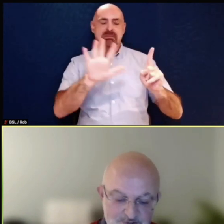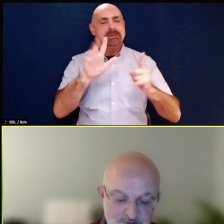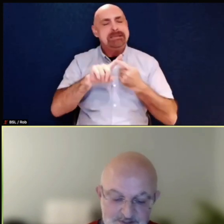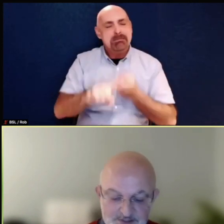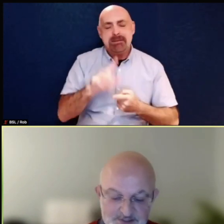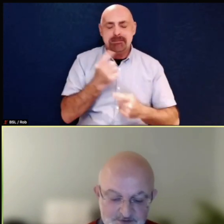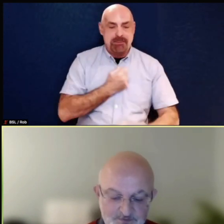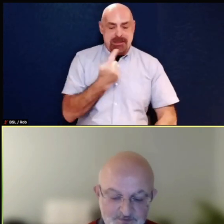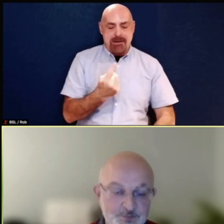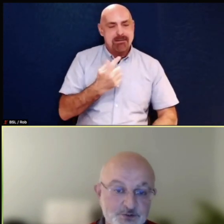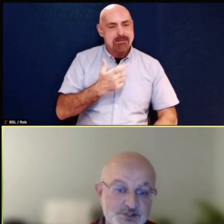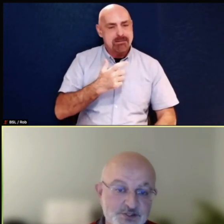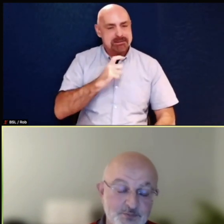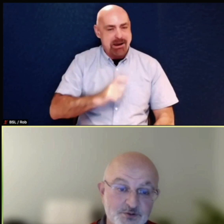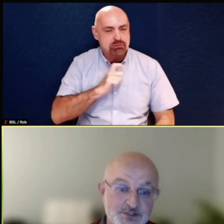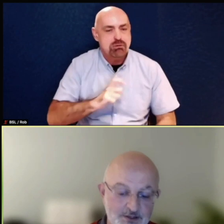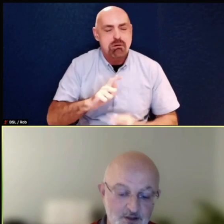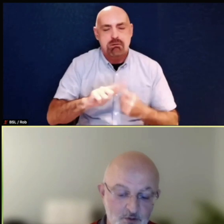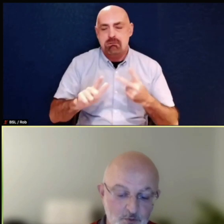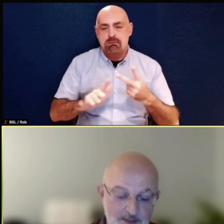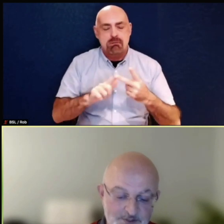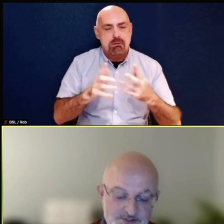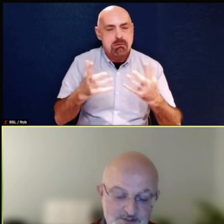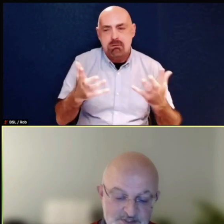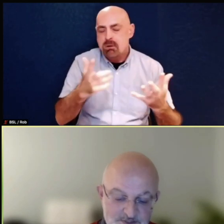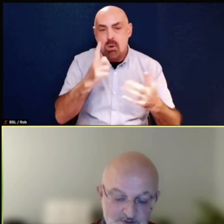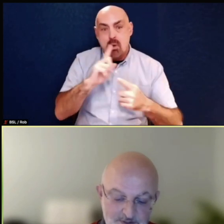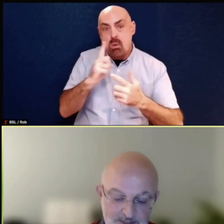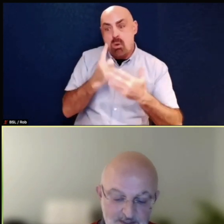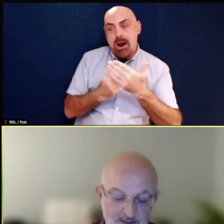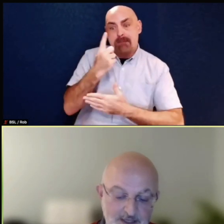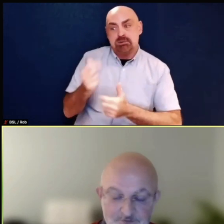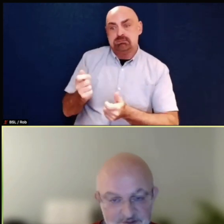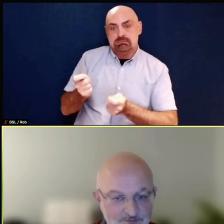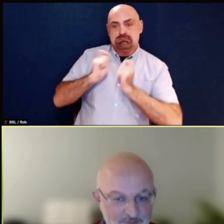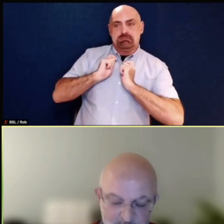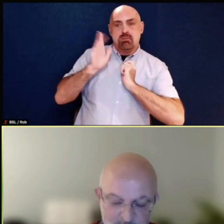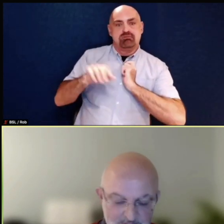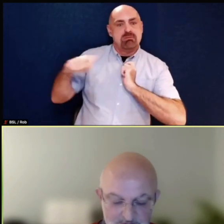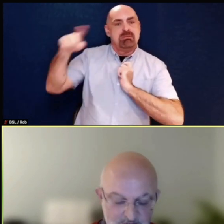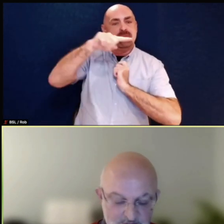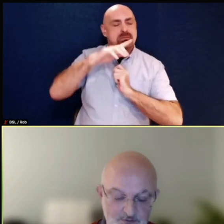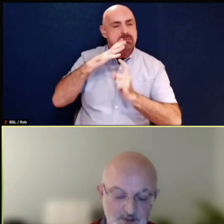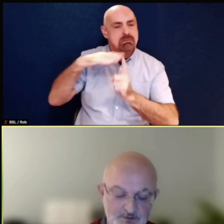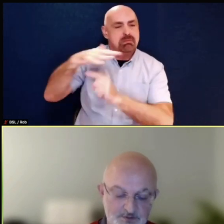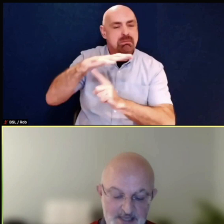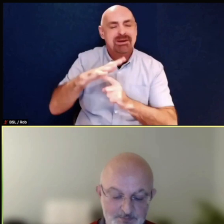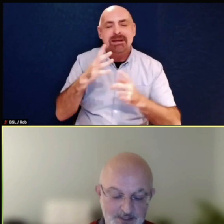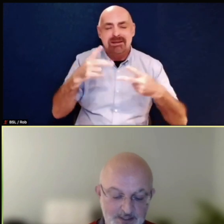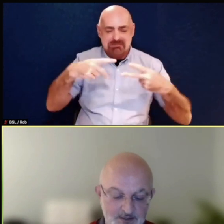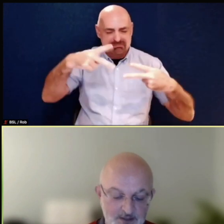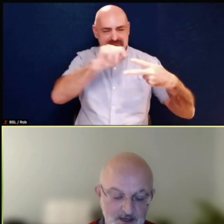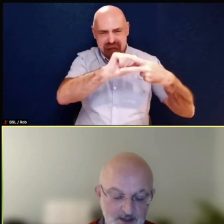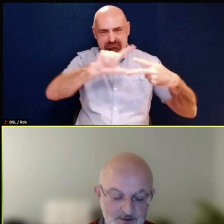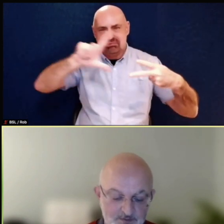characteristics and opportunities at the start of life, but also, importantly, what happens to them subsequently. And of course, the mix between those 2 things